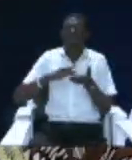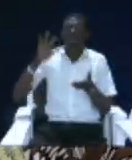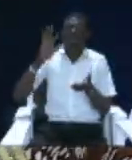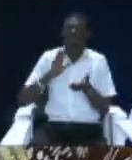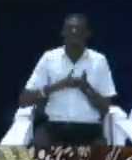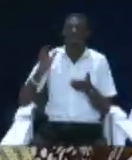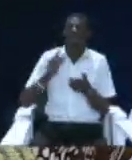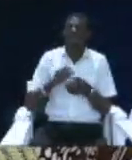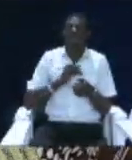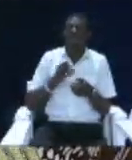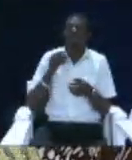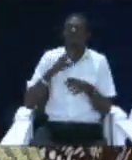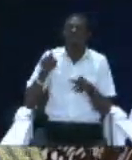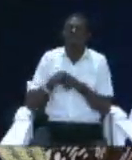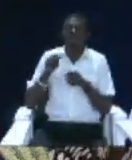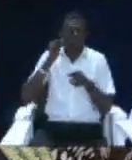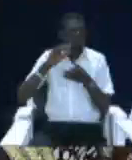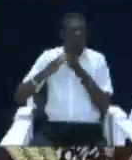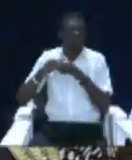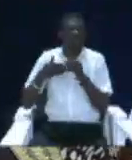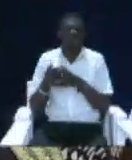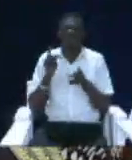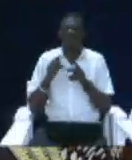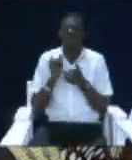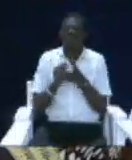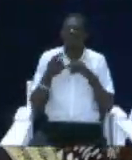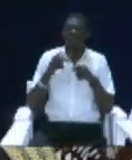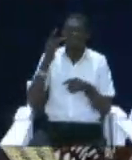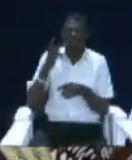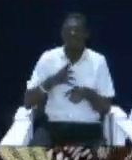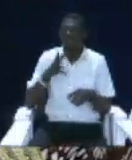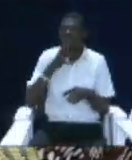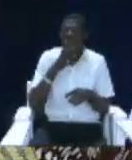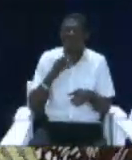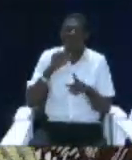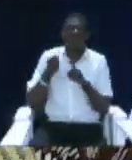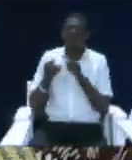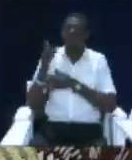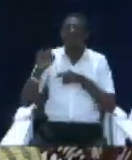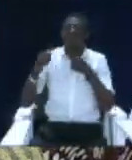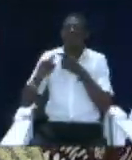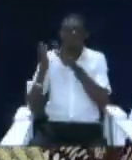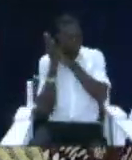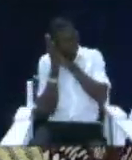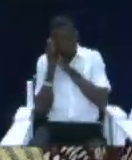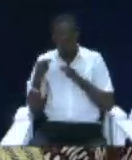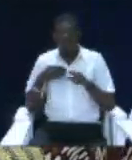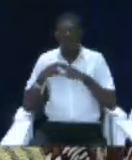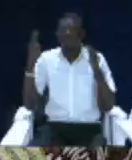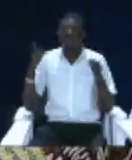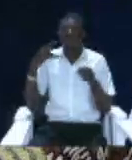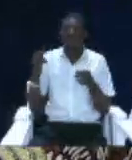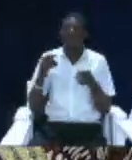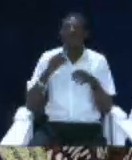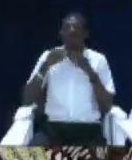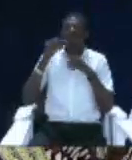So I ran to the sitting room to call my siblings that they should come and see Mama. When they go to the bedroom, we opened the wrapper,